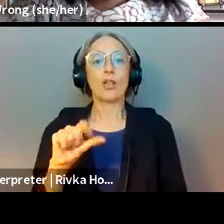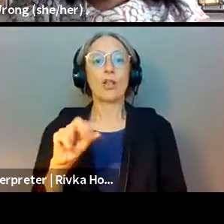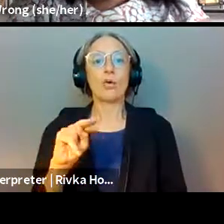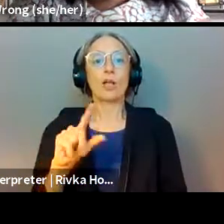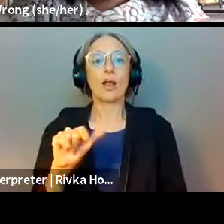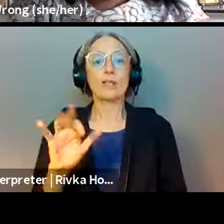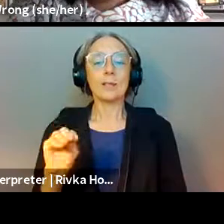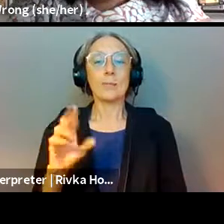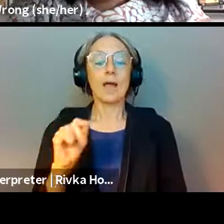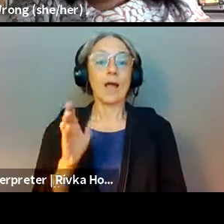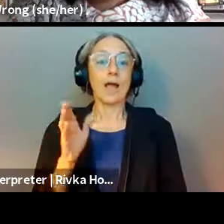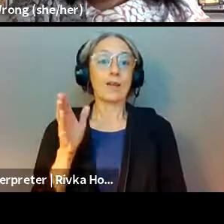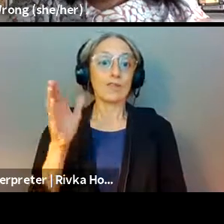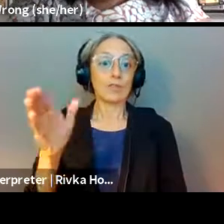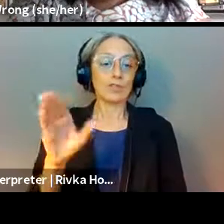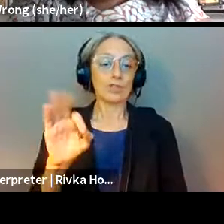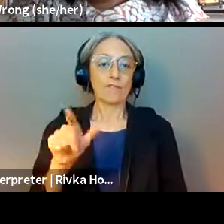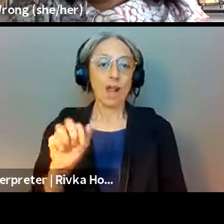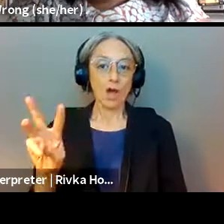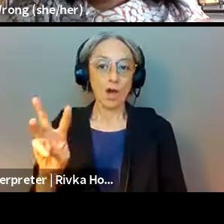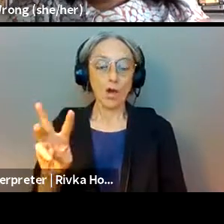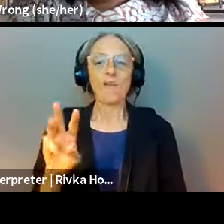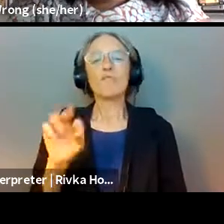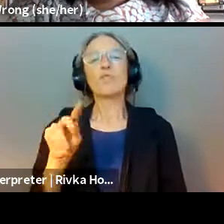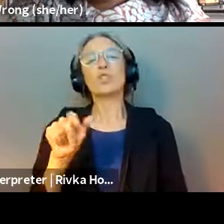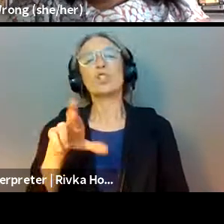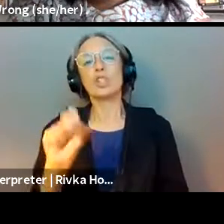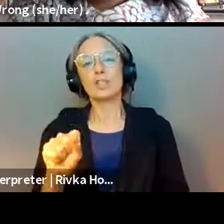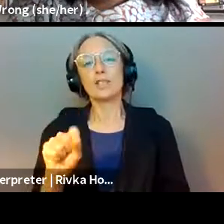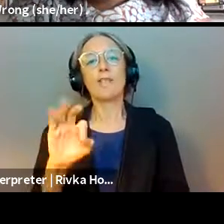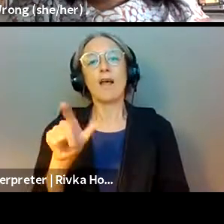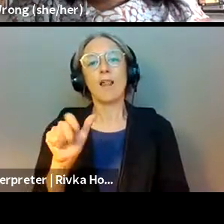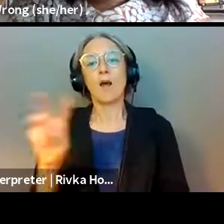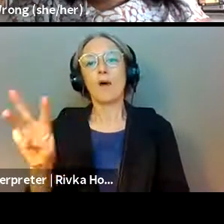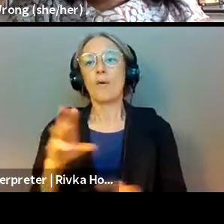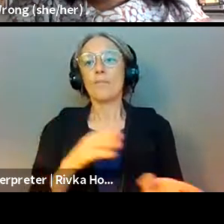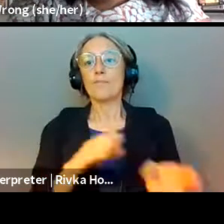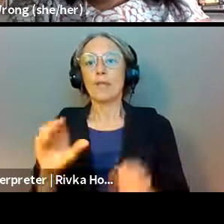Futures Fellow. Anna Pern. Anna is a